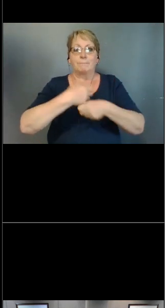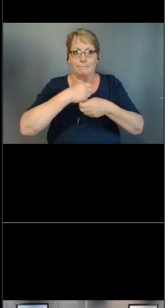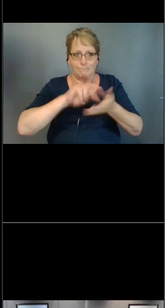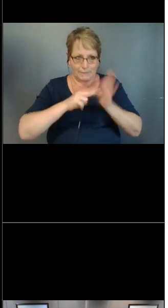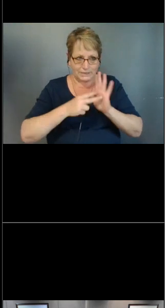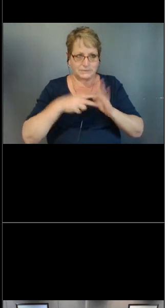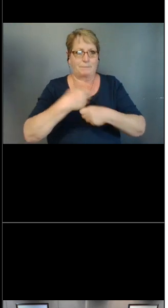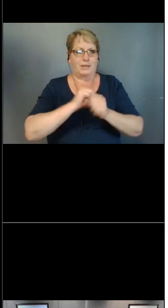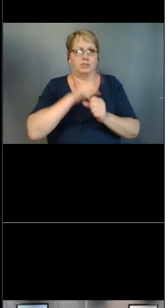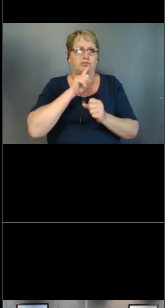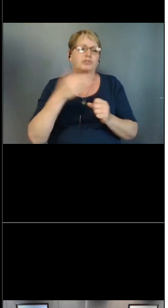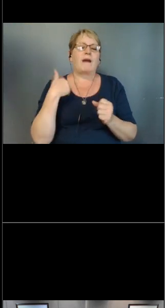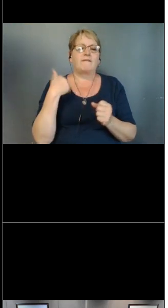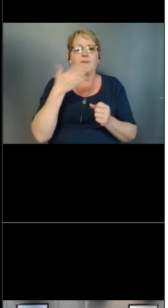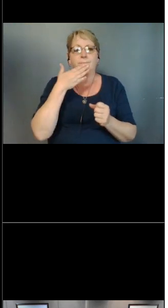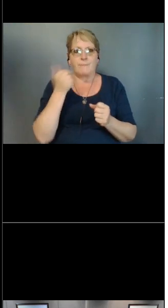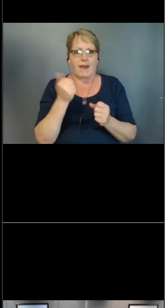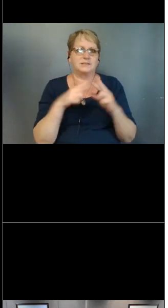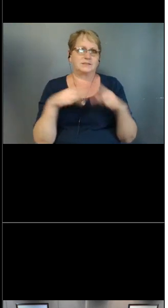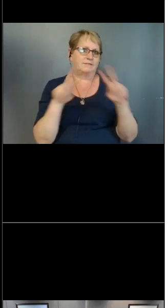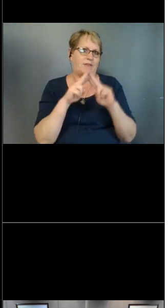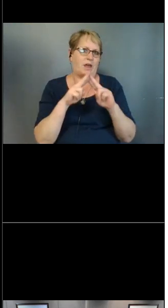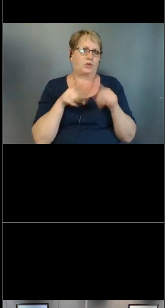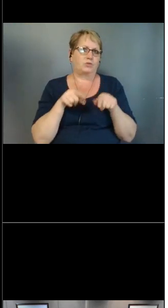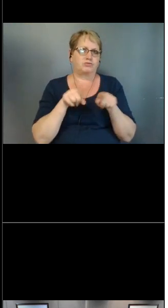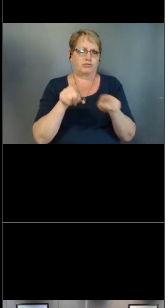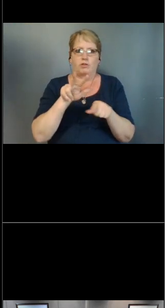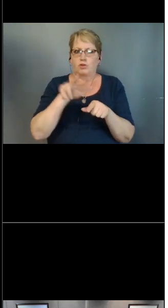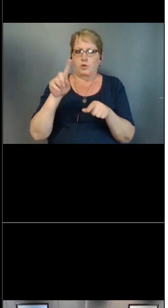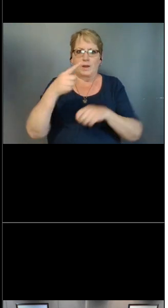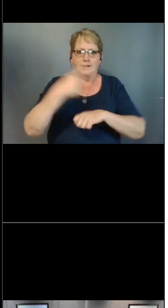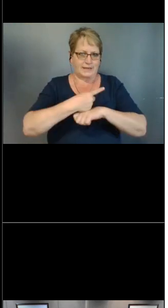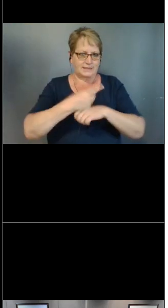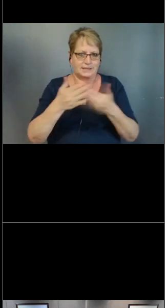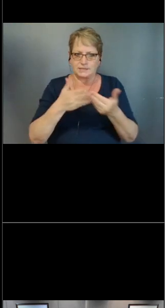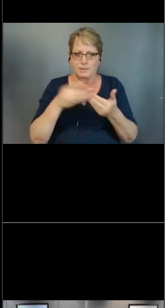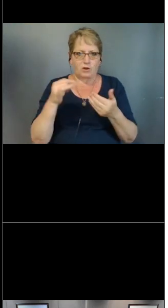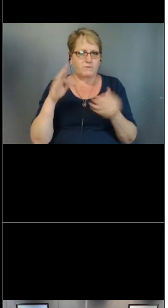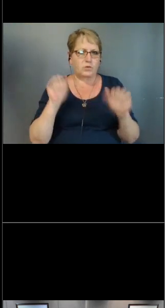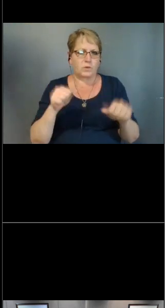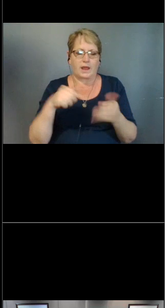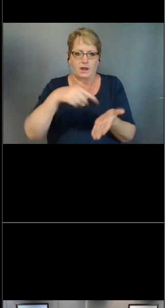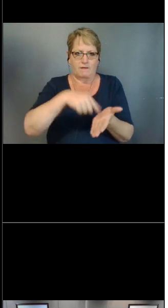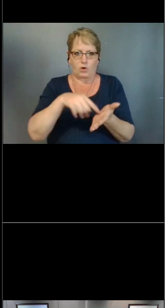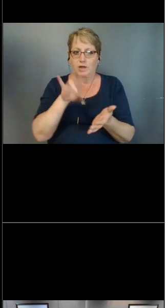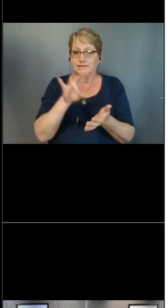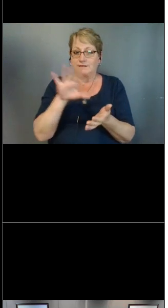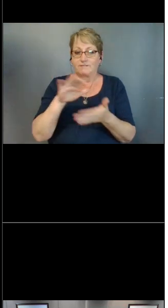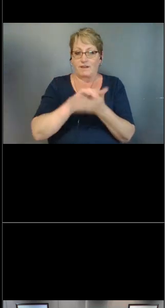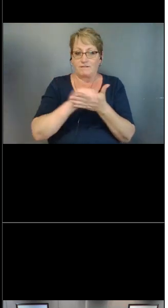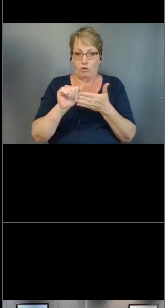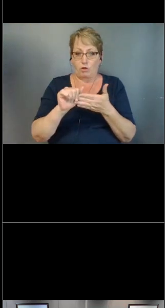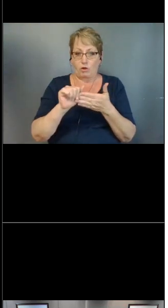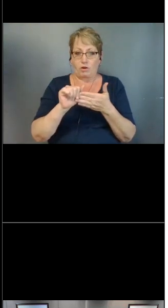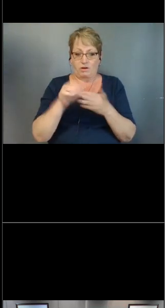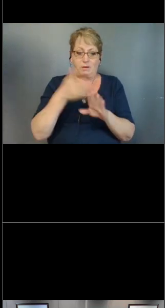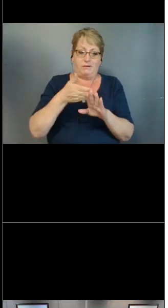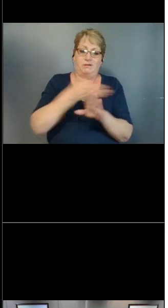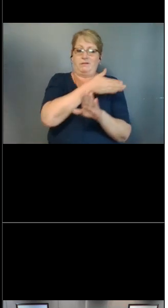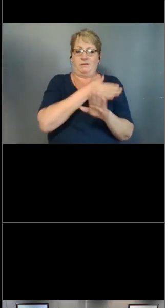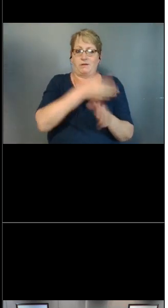best value over the course of any 31-day period, regardless of being able to afford a $75 upfront cost. This